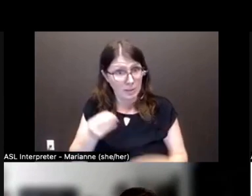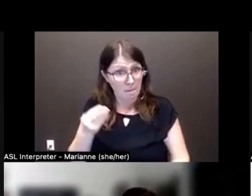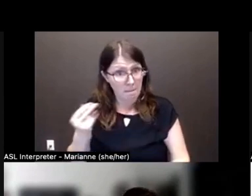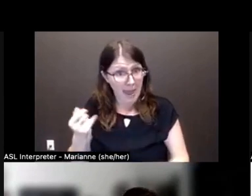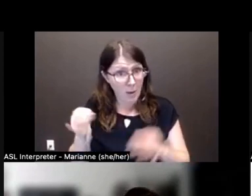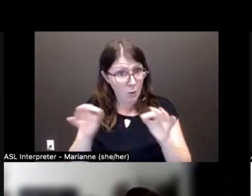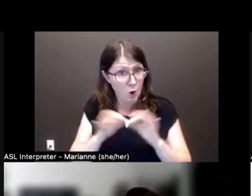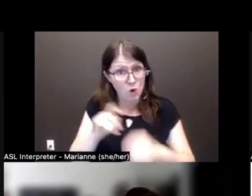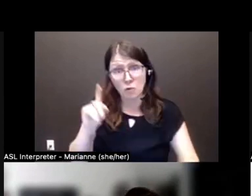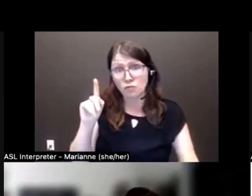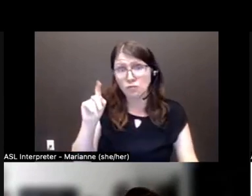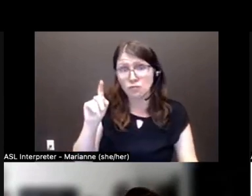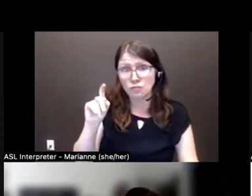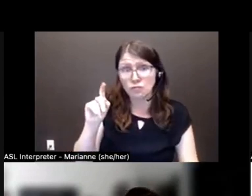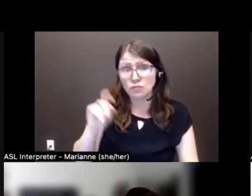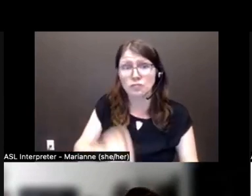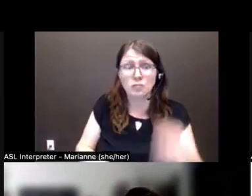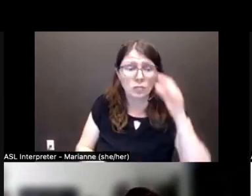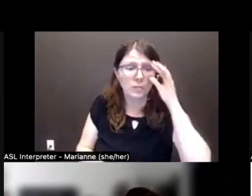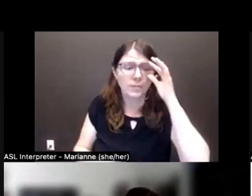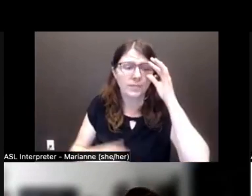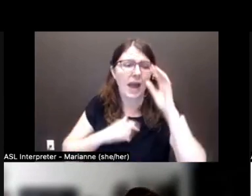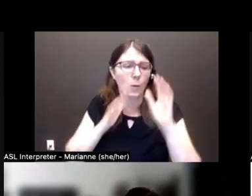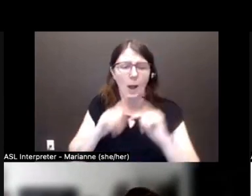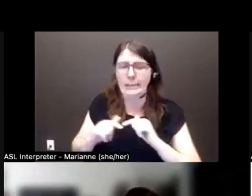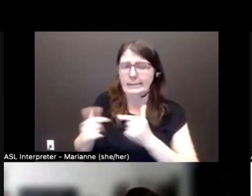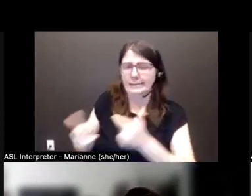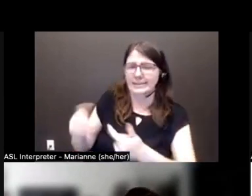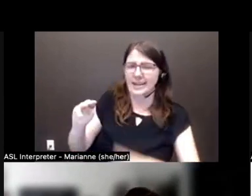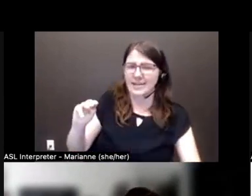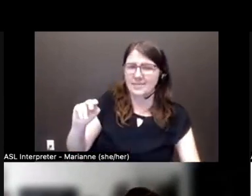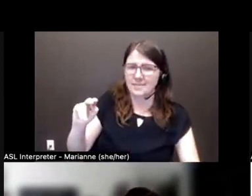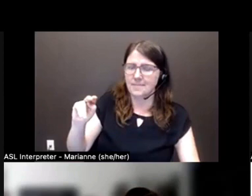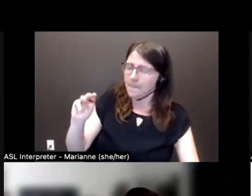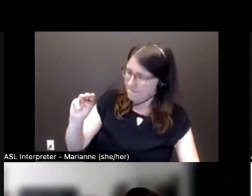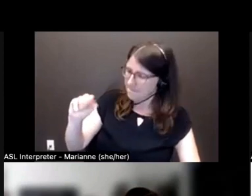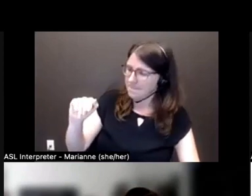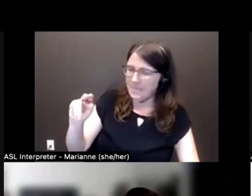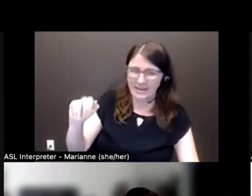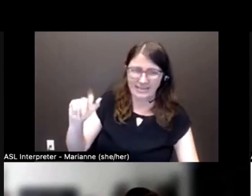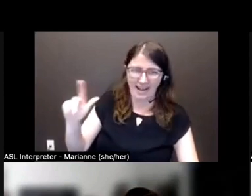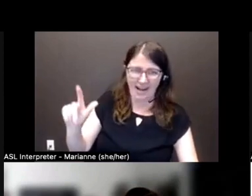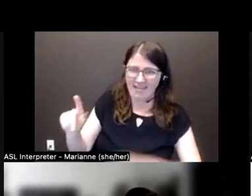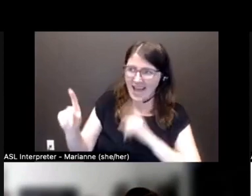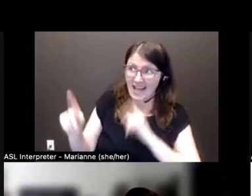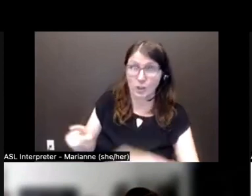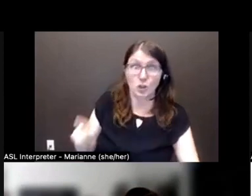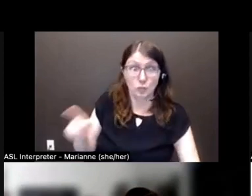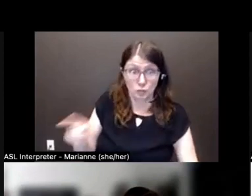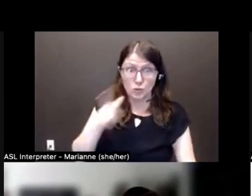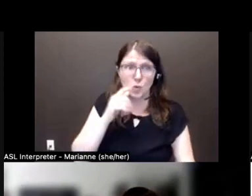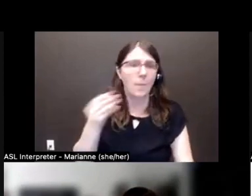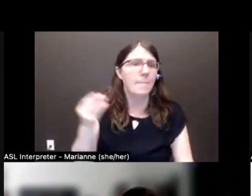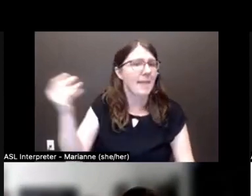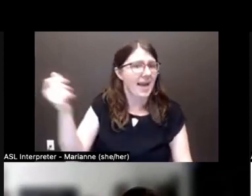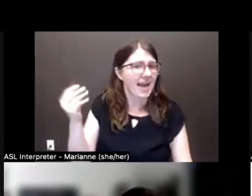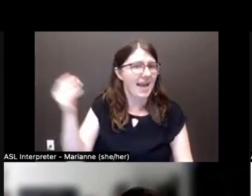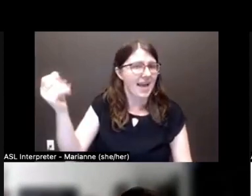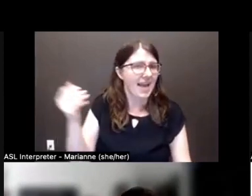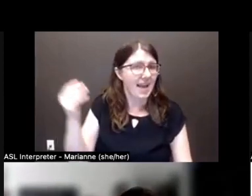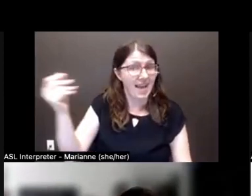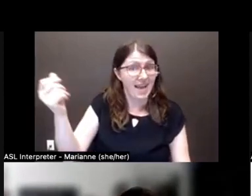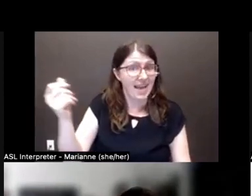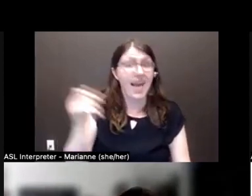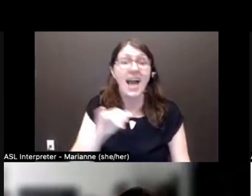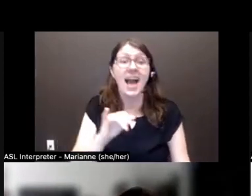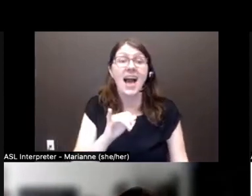let Manal answer the question because she's more familiar. She purchased it and everything. But I just want to put it out there. If you use free version, because we did that for a